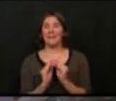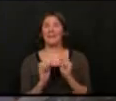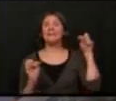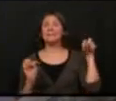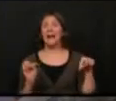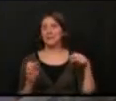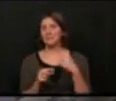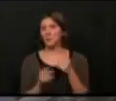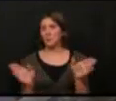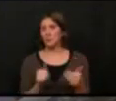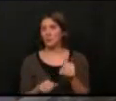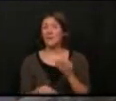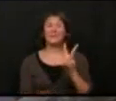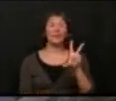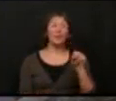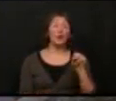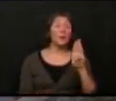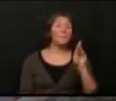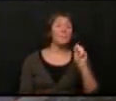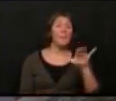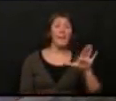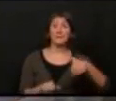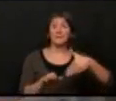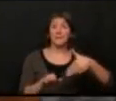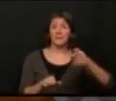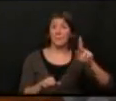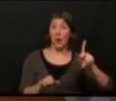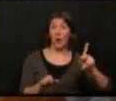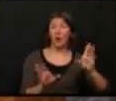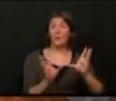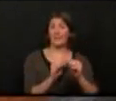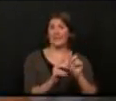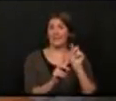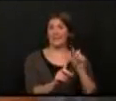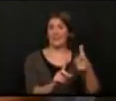Room. 6:30 p.m., Basic Meeting, Gibson Aiken Conference Room.